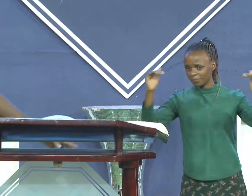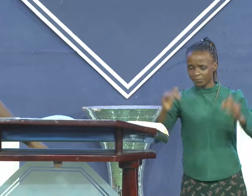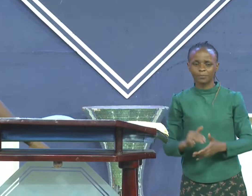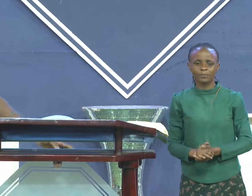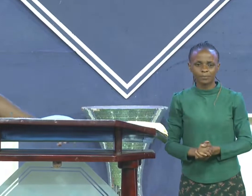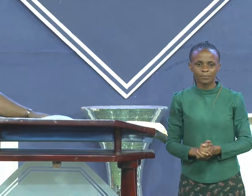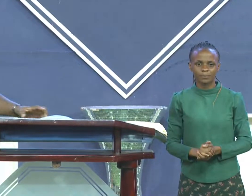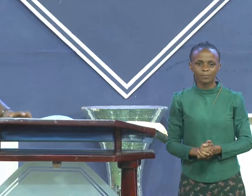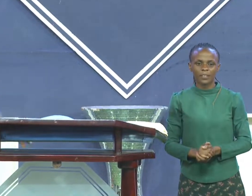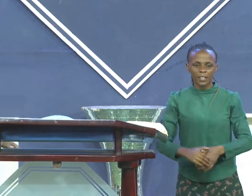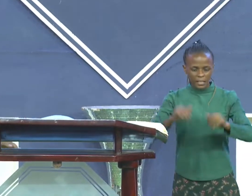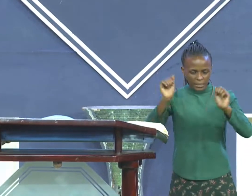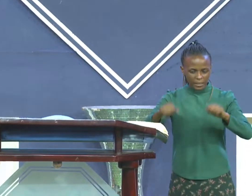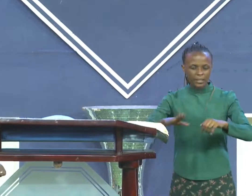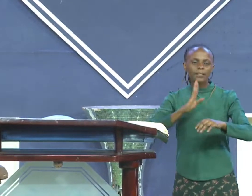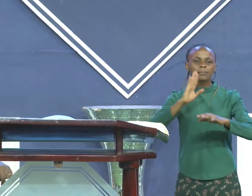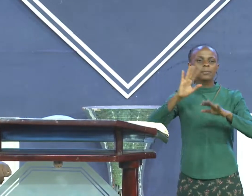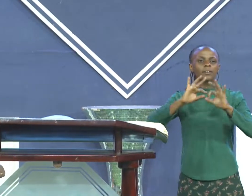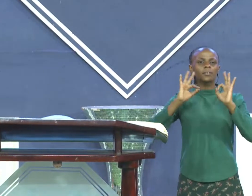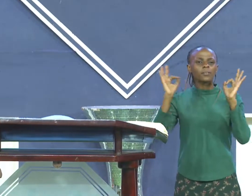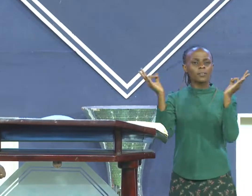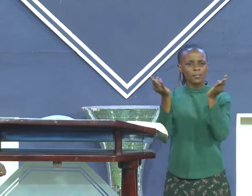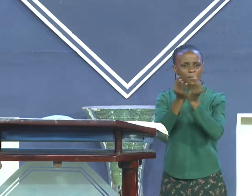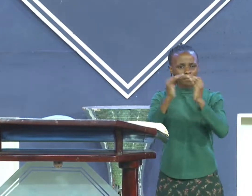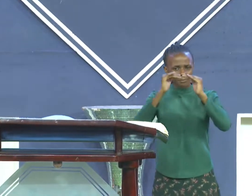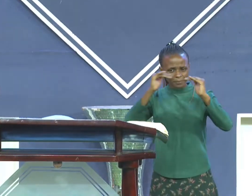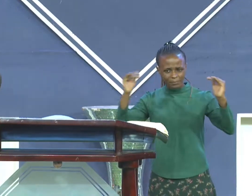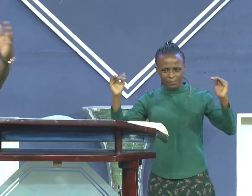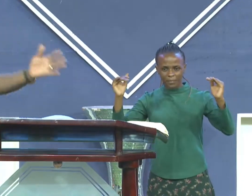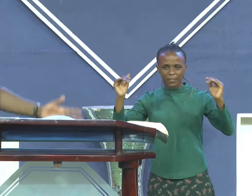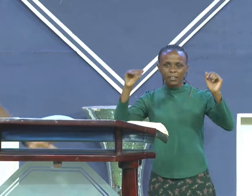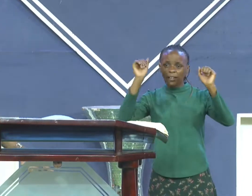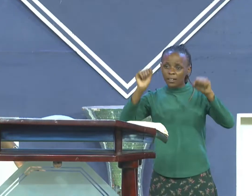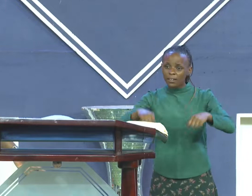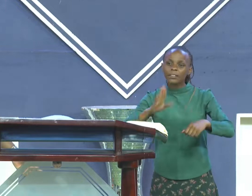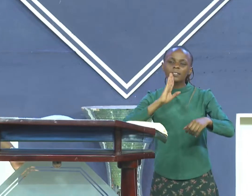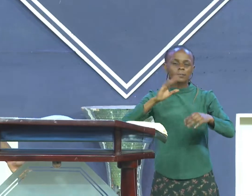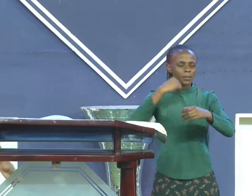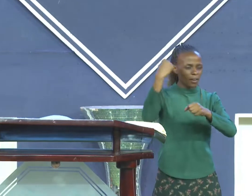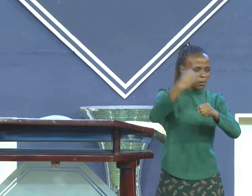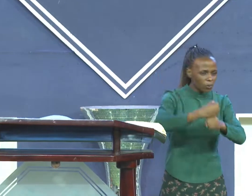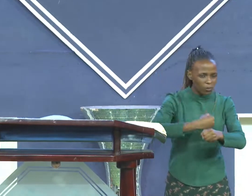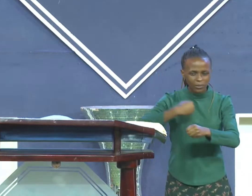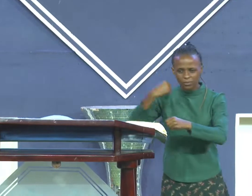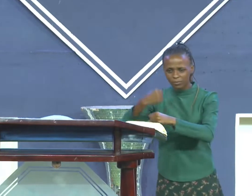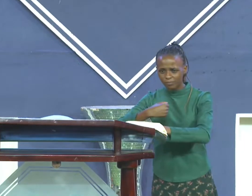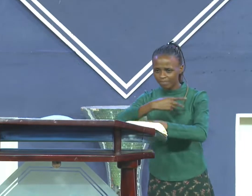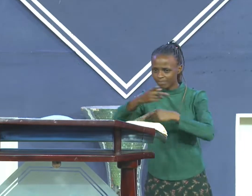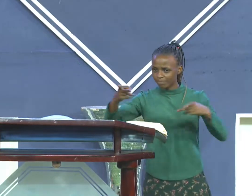It can be at family level. It can be at your place of work,